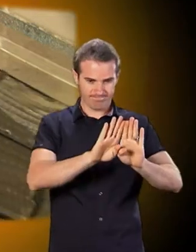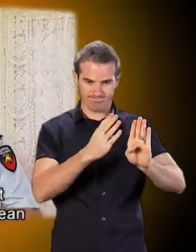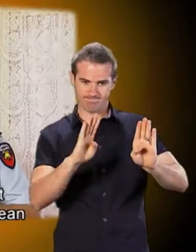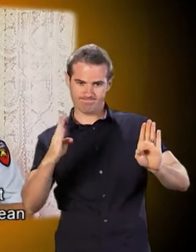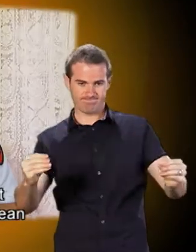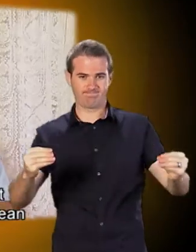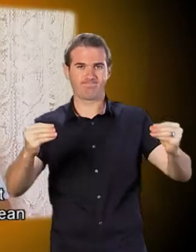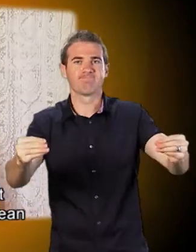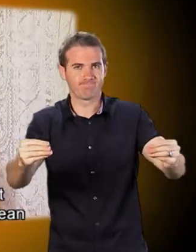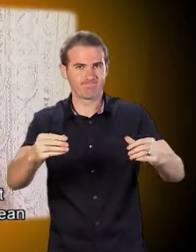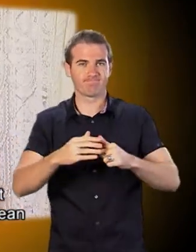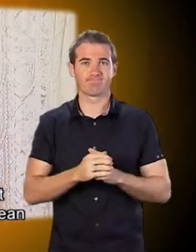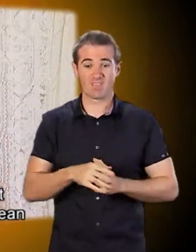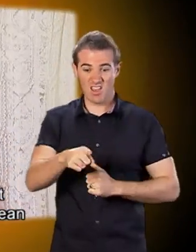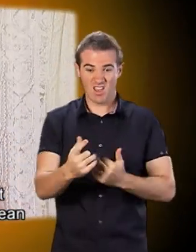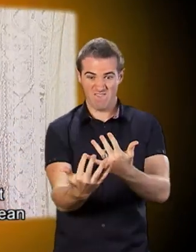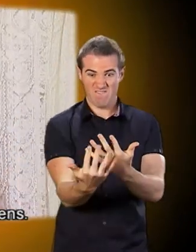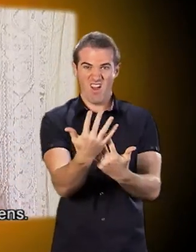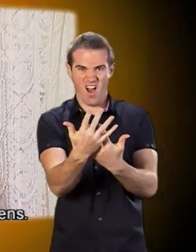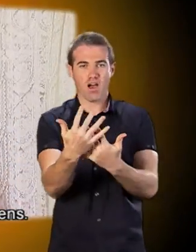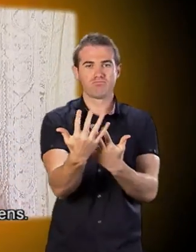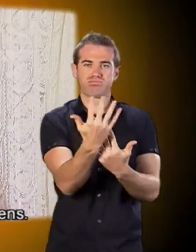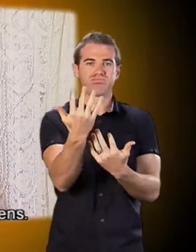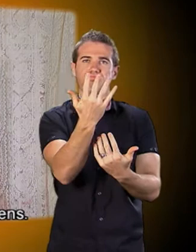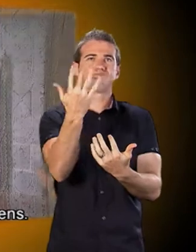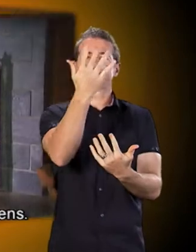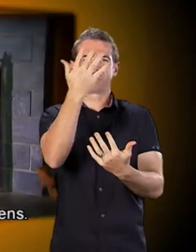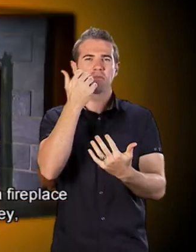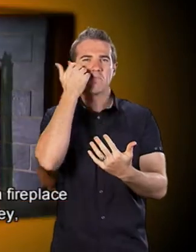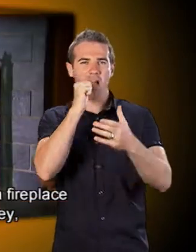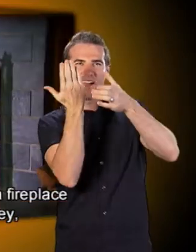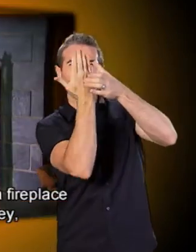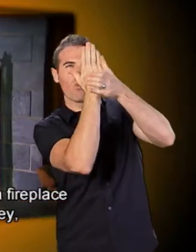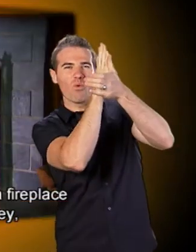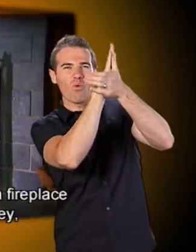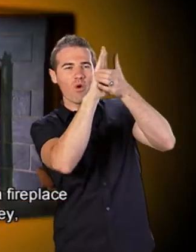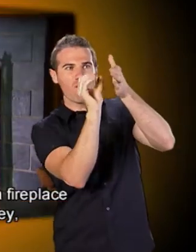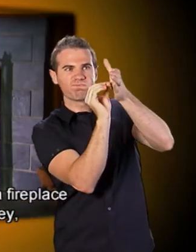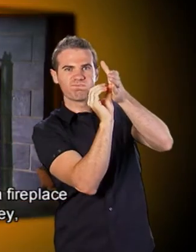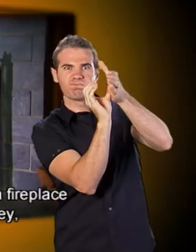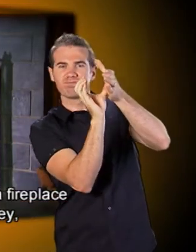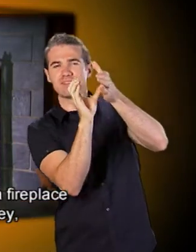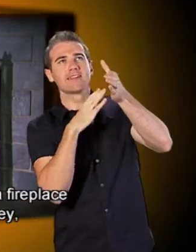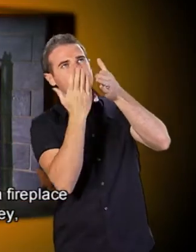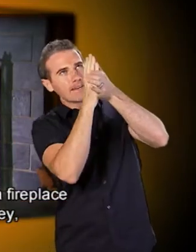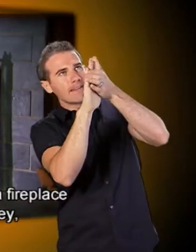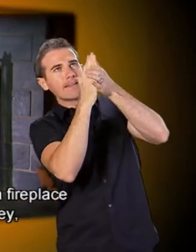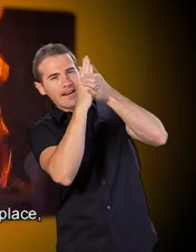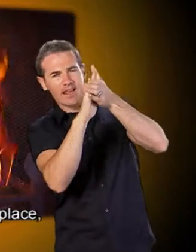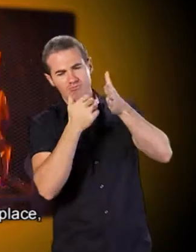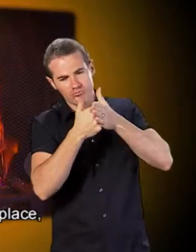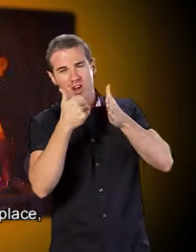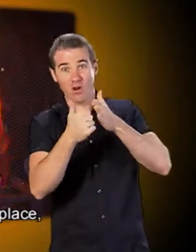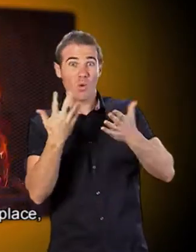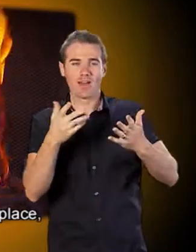It's also important to keep fireplaces clean and covered by screens. To prevent the soot from a fireplace blocking the chimney,